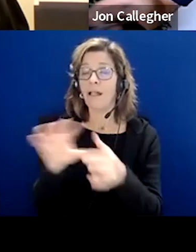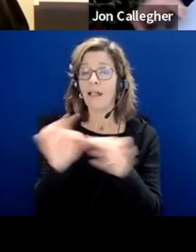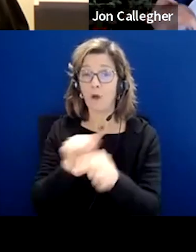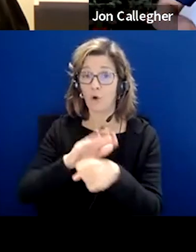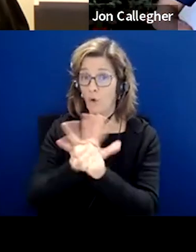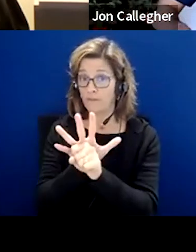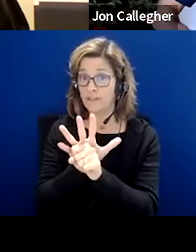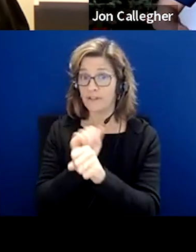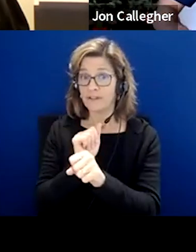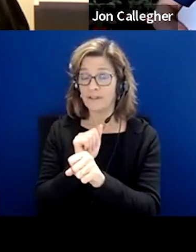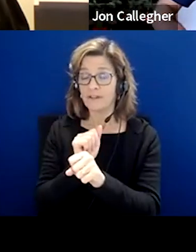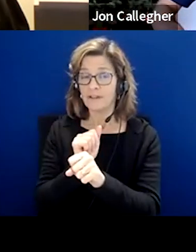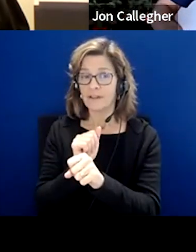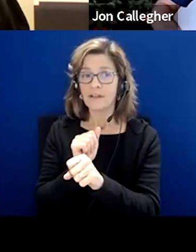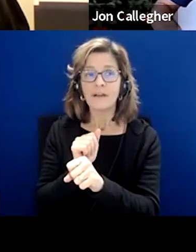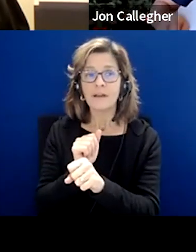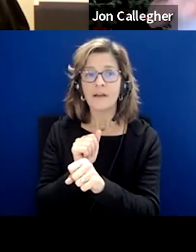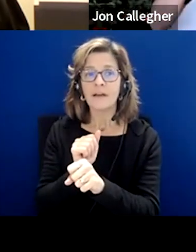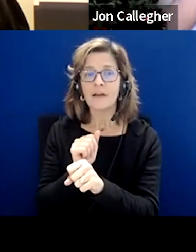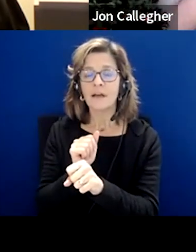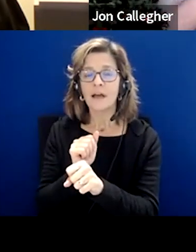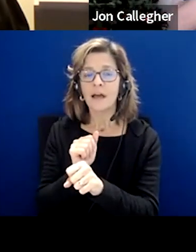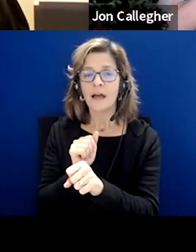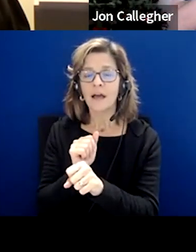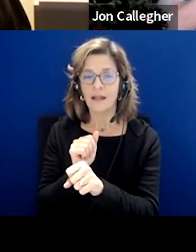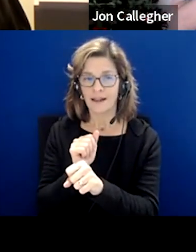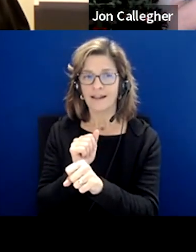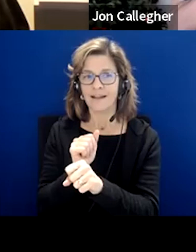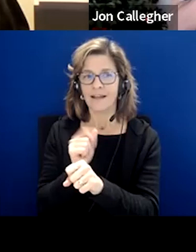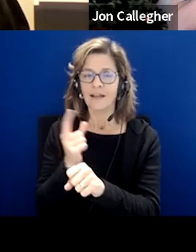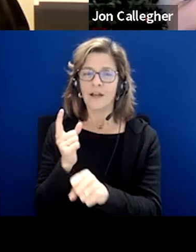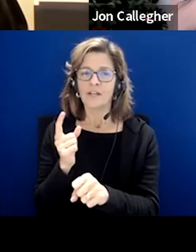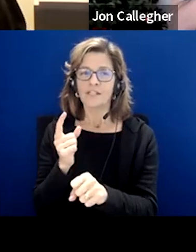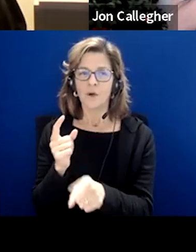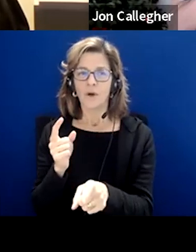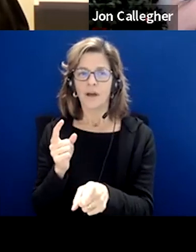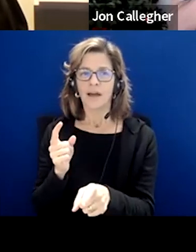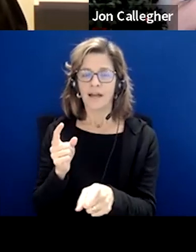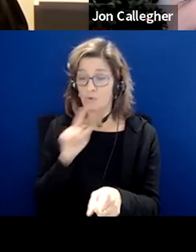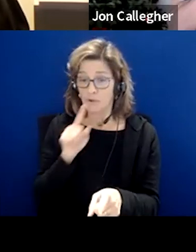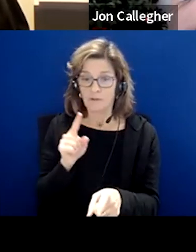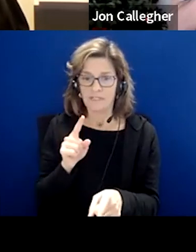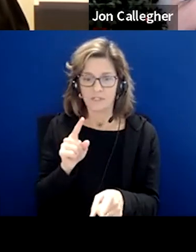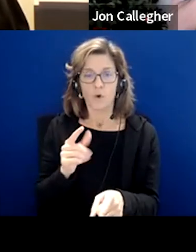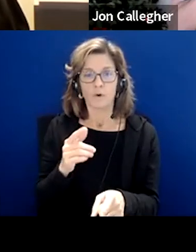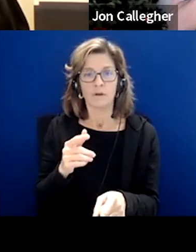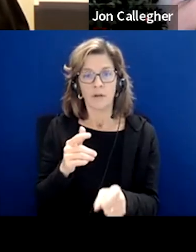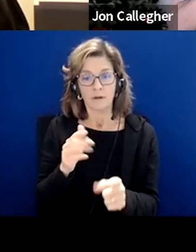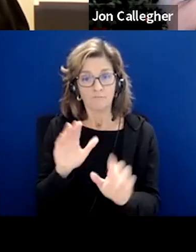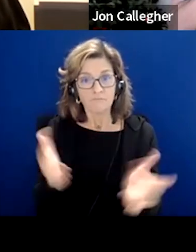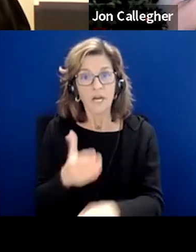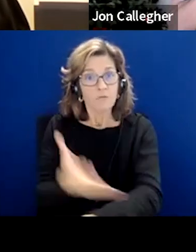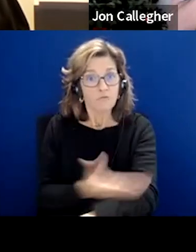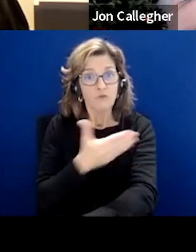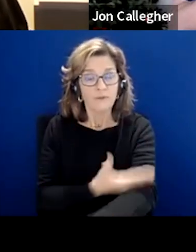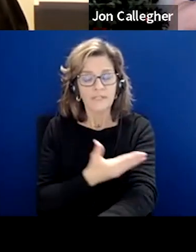that sort of thing. How do we realistically put these kind of things into practice? Like we saw with the